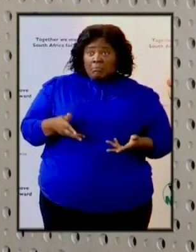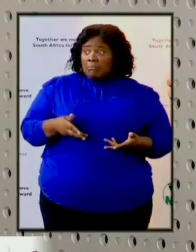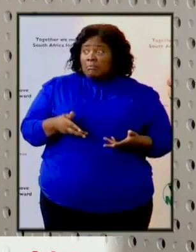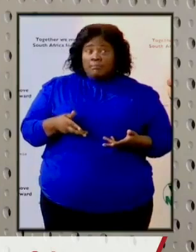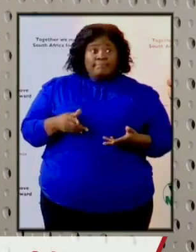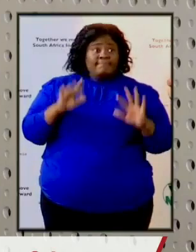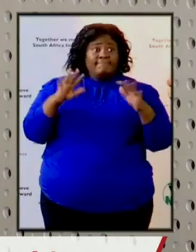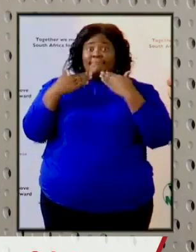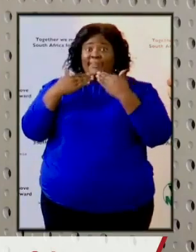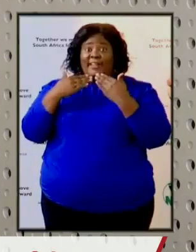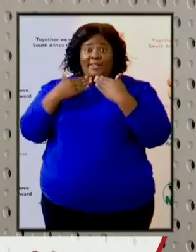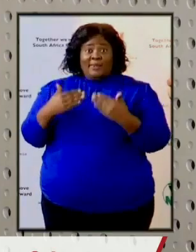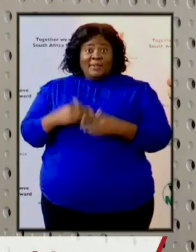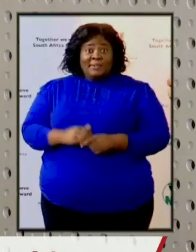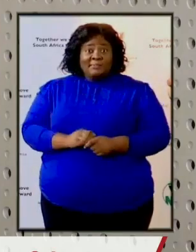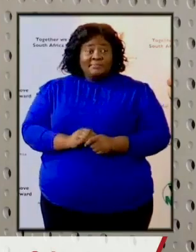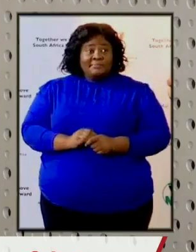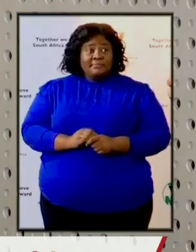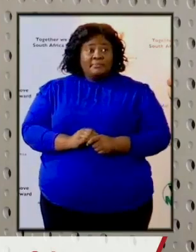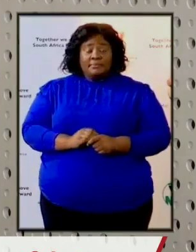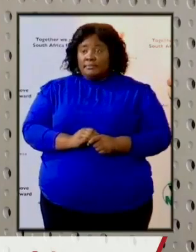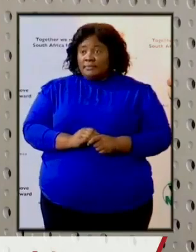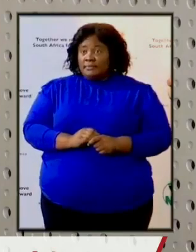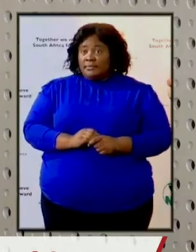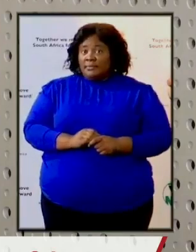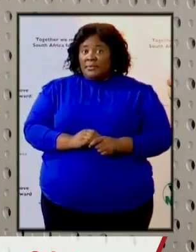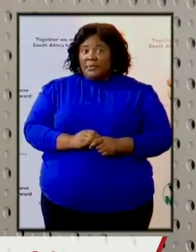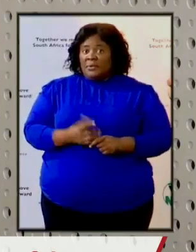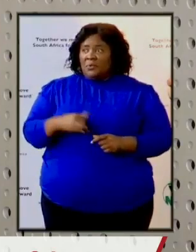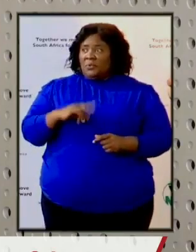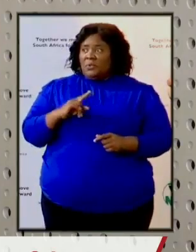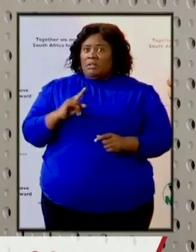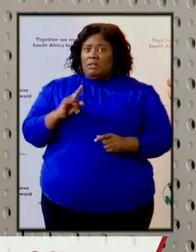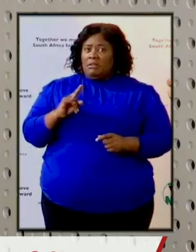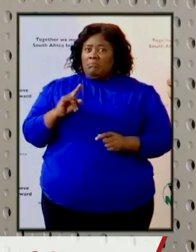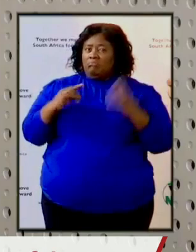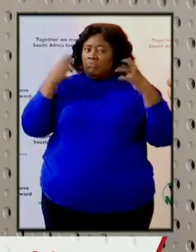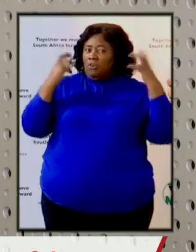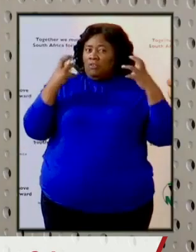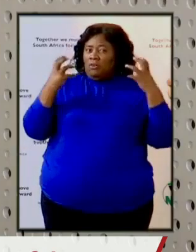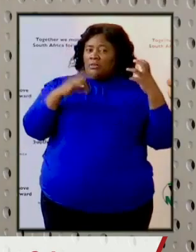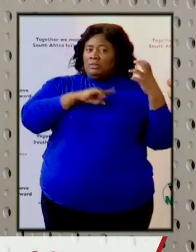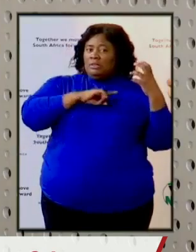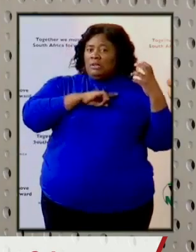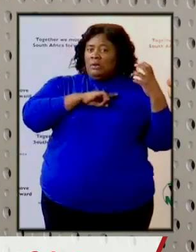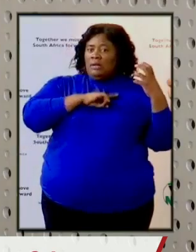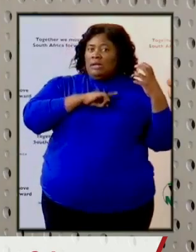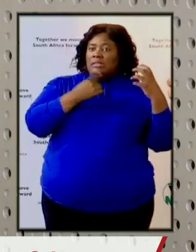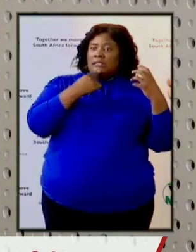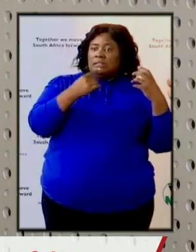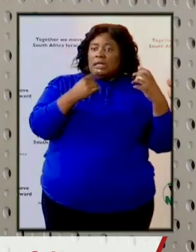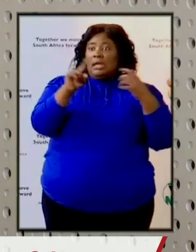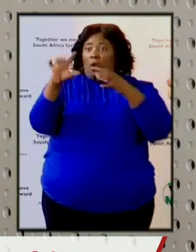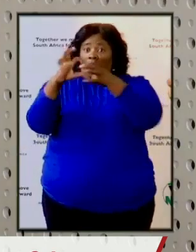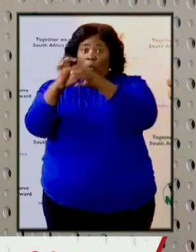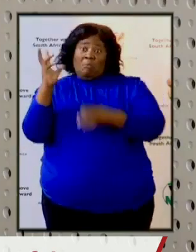Thank you very much. We are getting different stories. We're told that you can hear us,